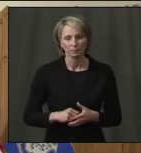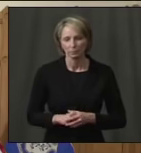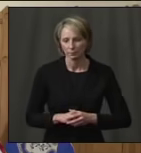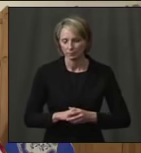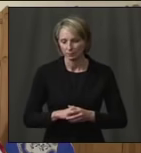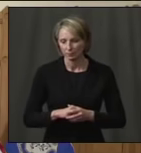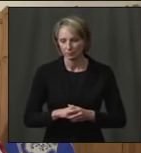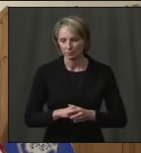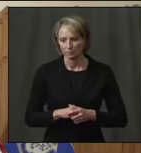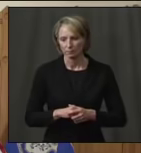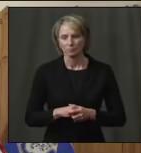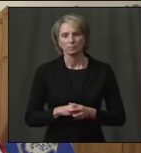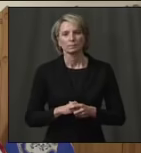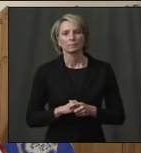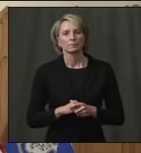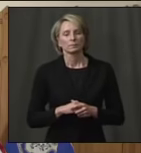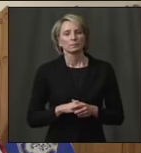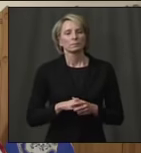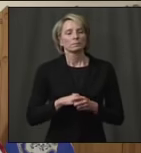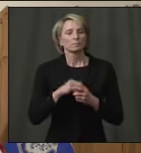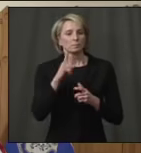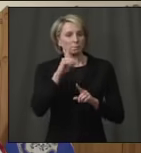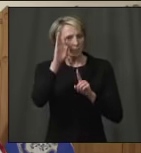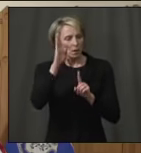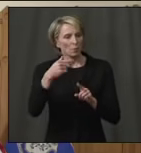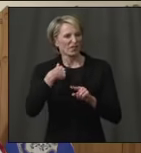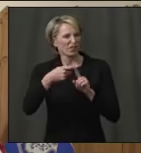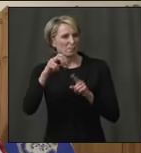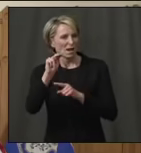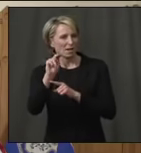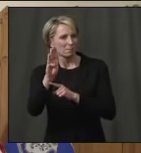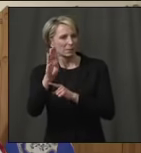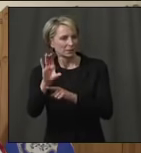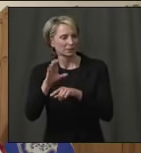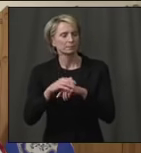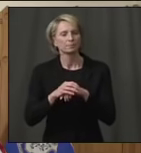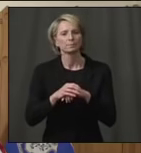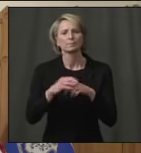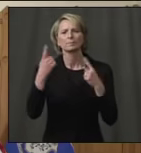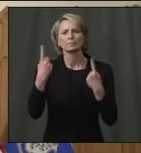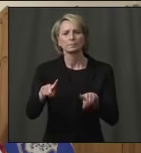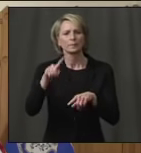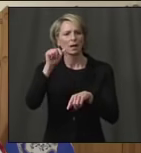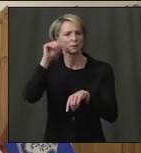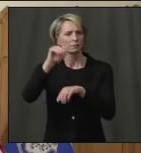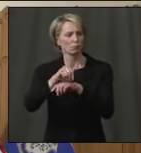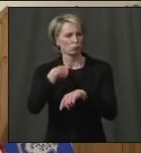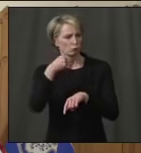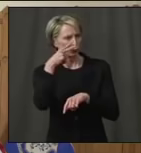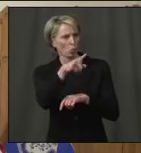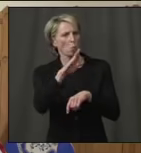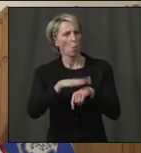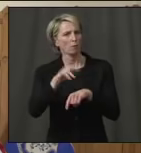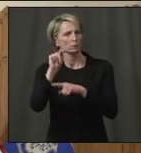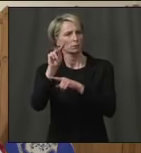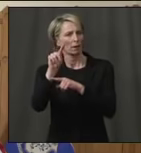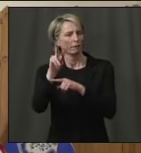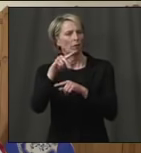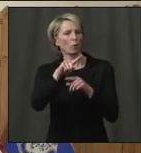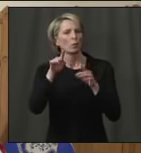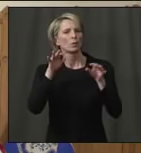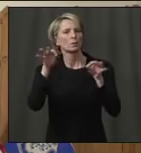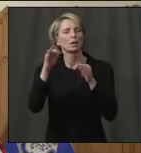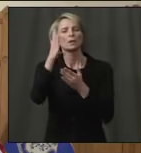Hi, Governor. Matt Austin with NBC Connecticut. Last night, you were on MSNBC, and you talked a little bit about how some